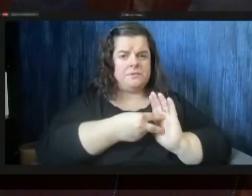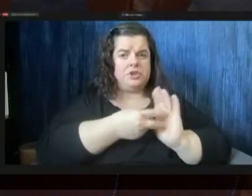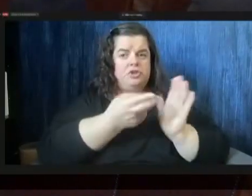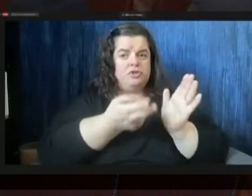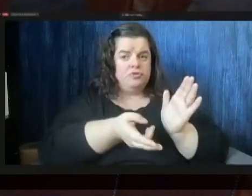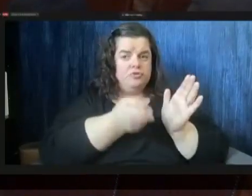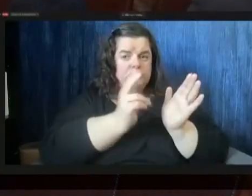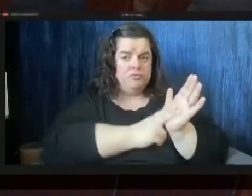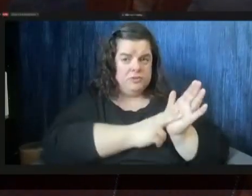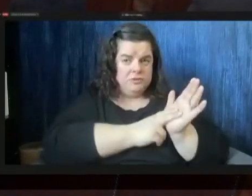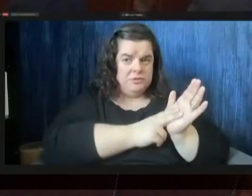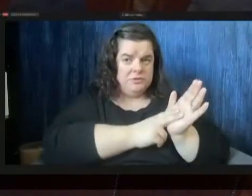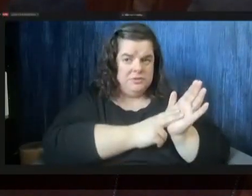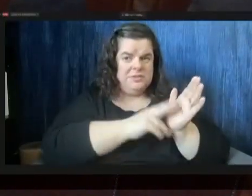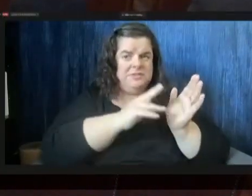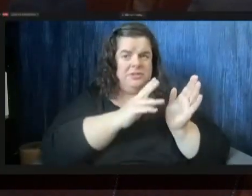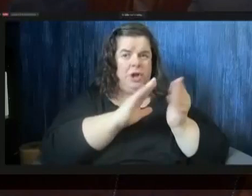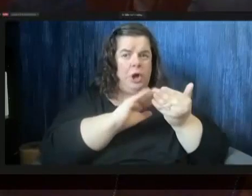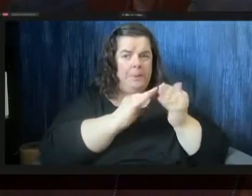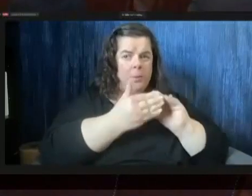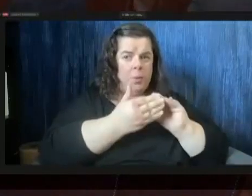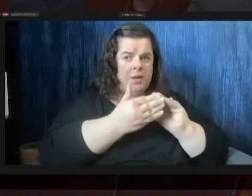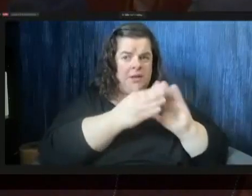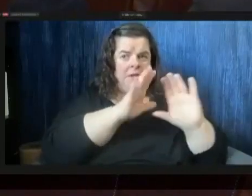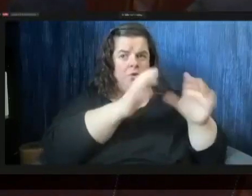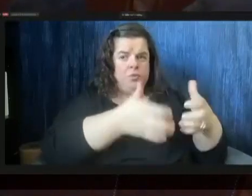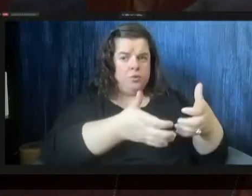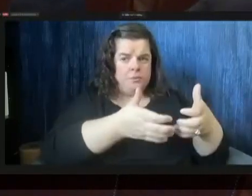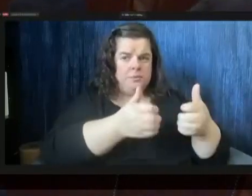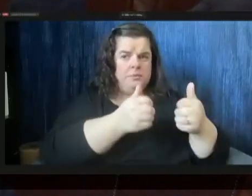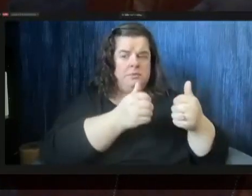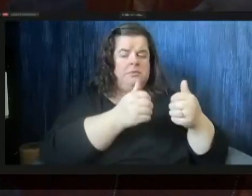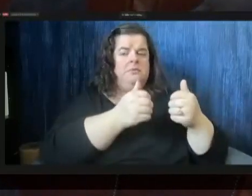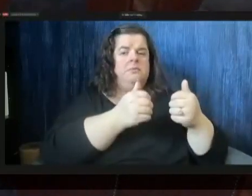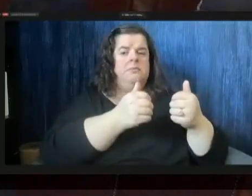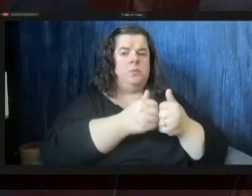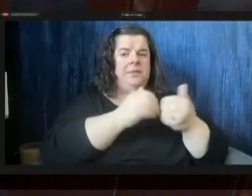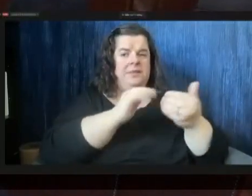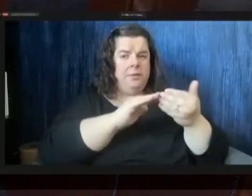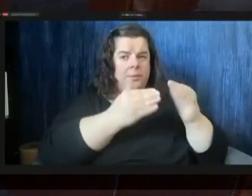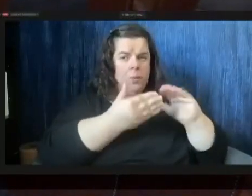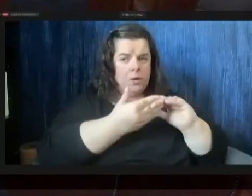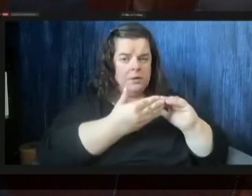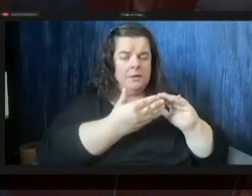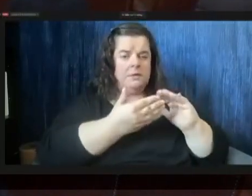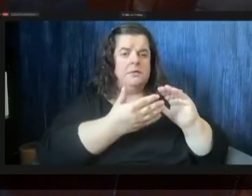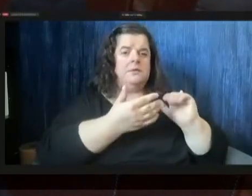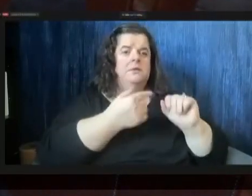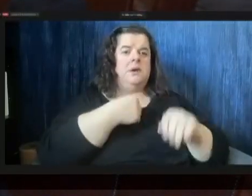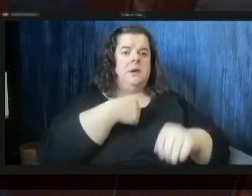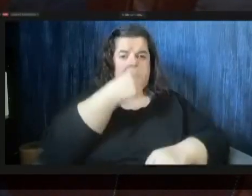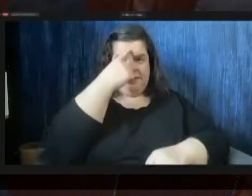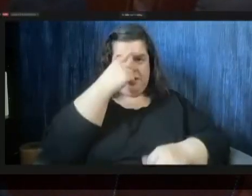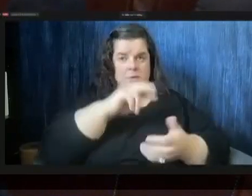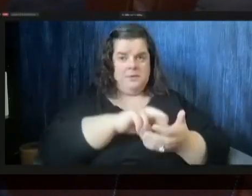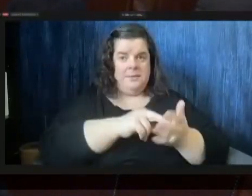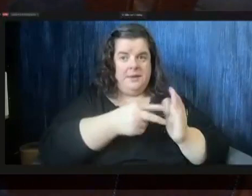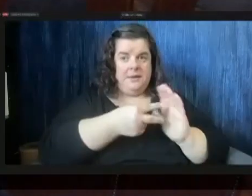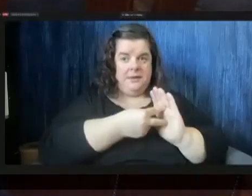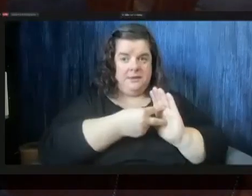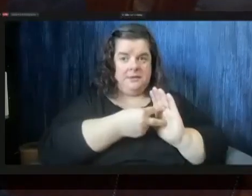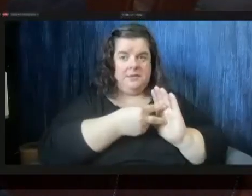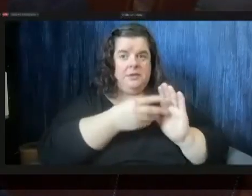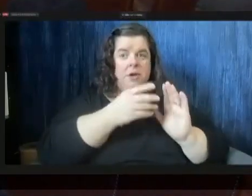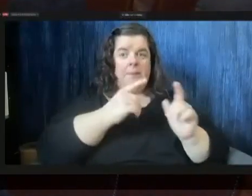registered community group. And by community, I thought that it was meant to be